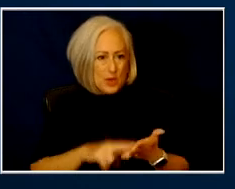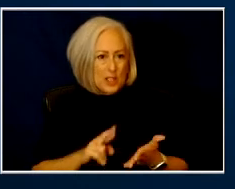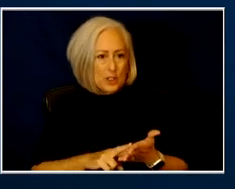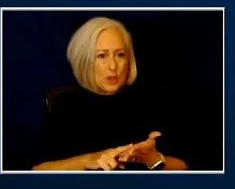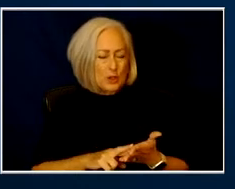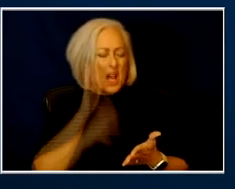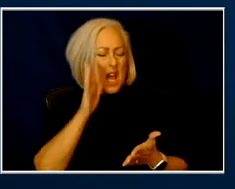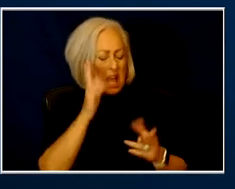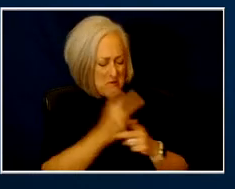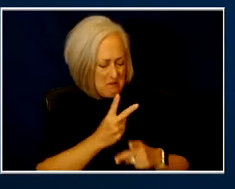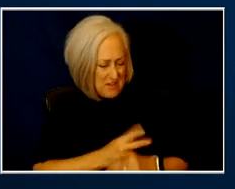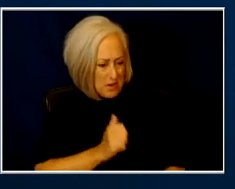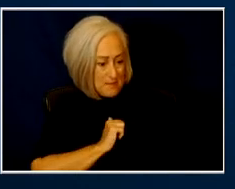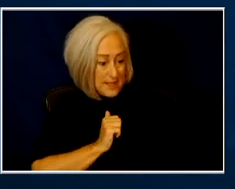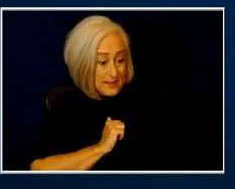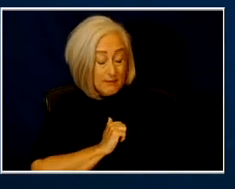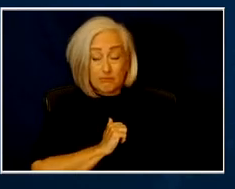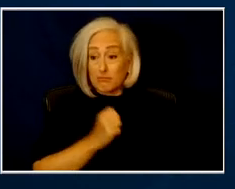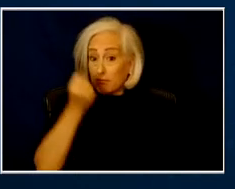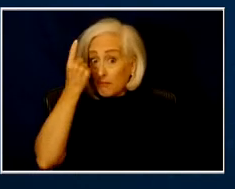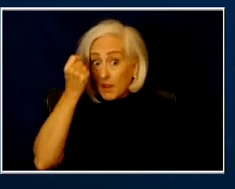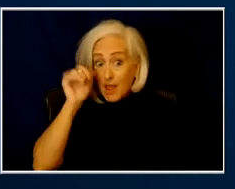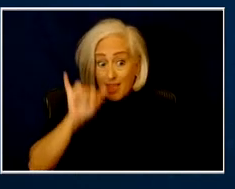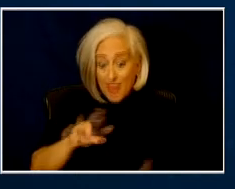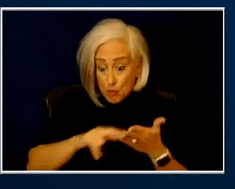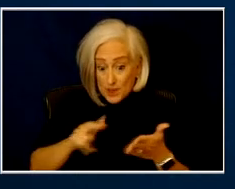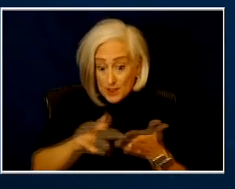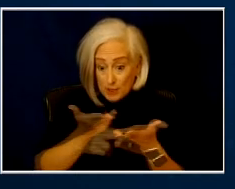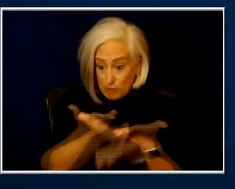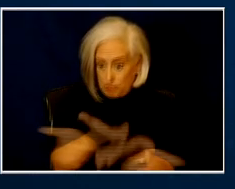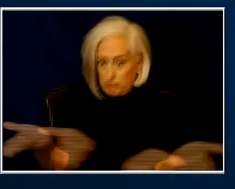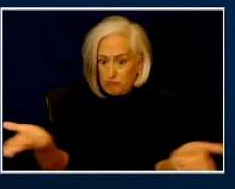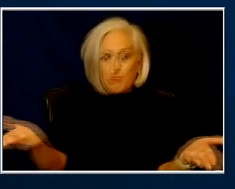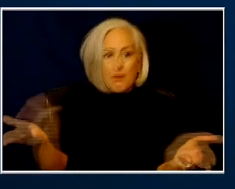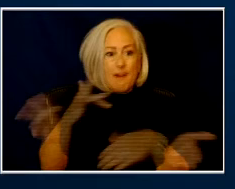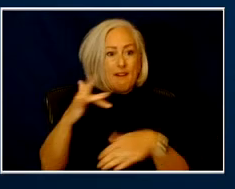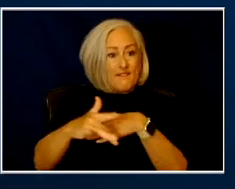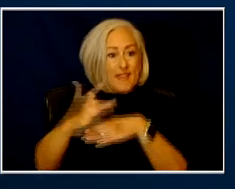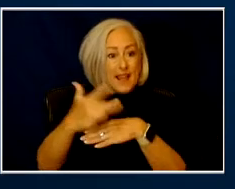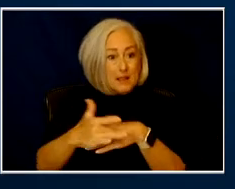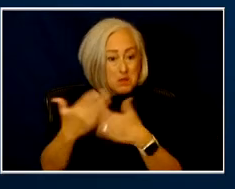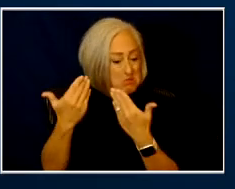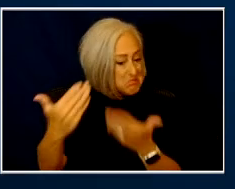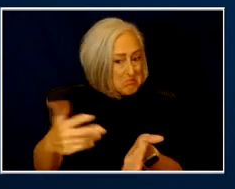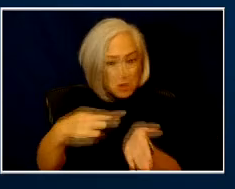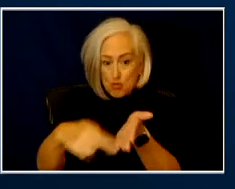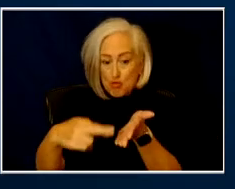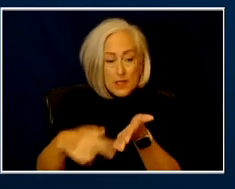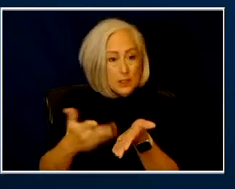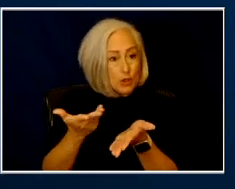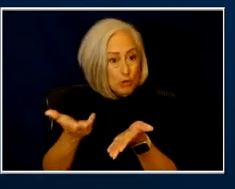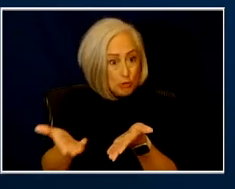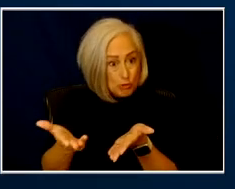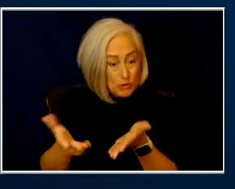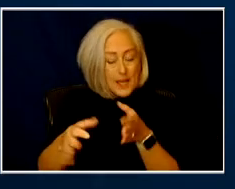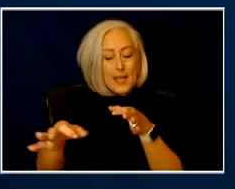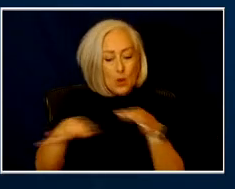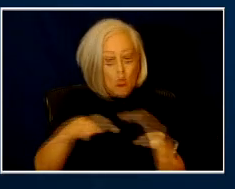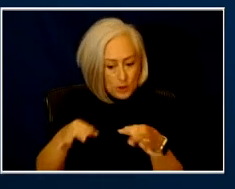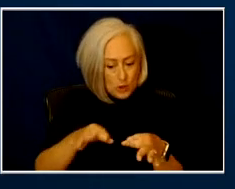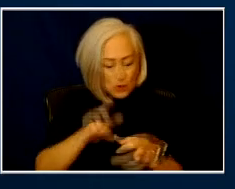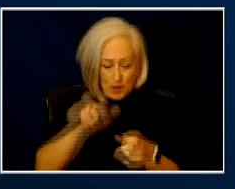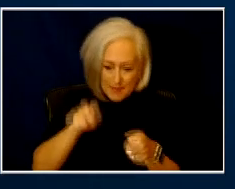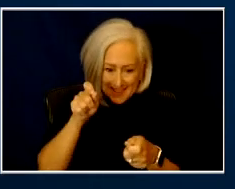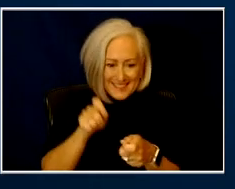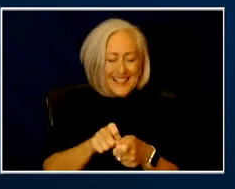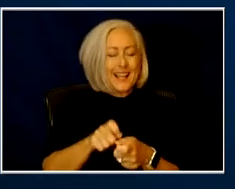publicly available and the vast vast majority of uh of that research describes exactly what you're saying so thank you for